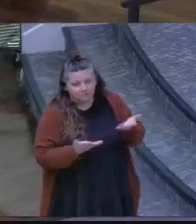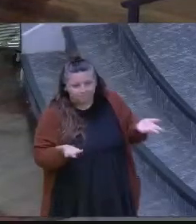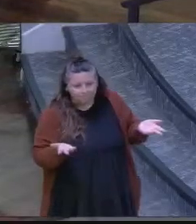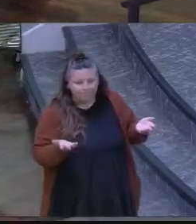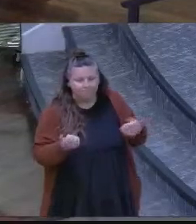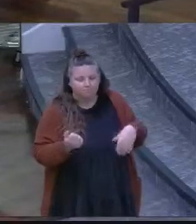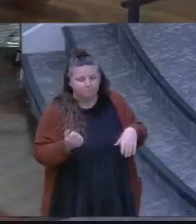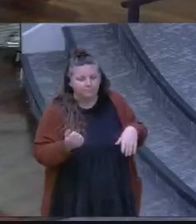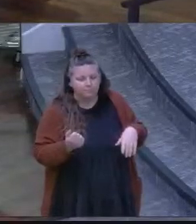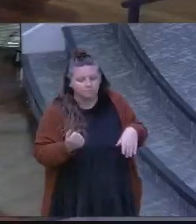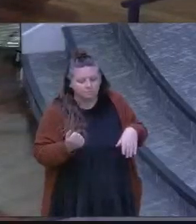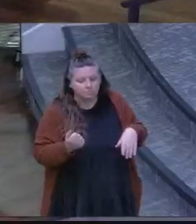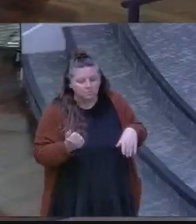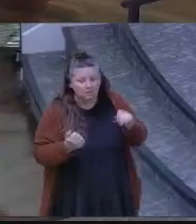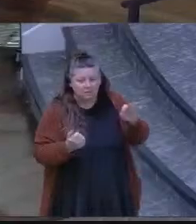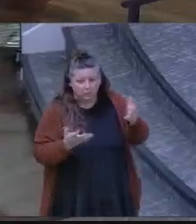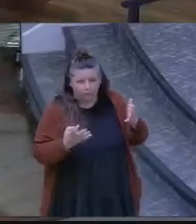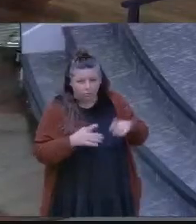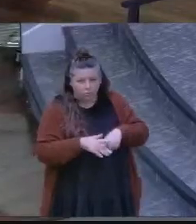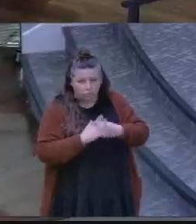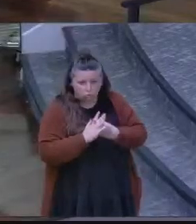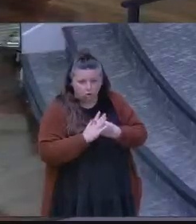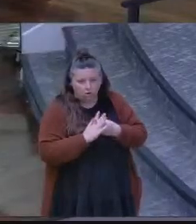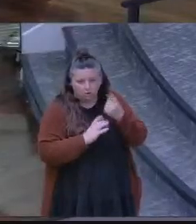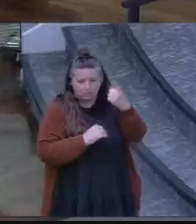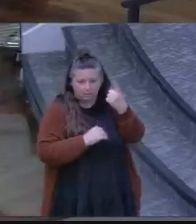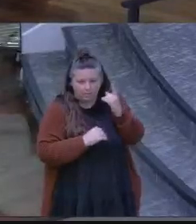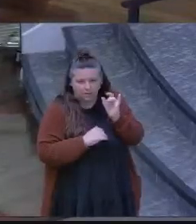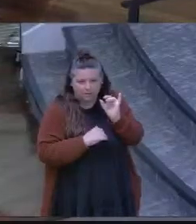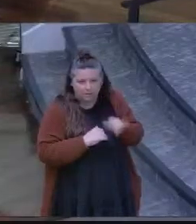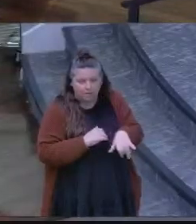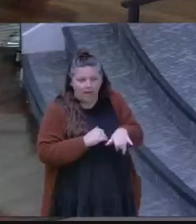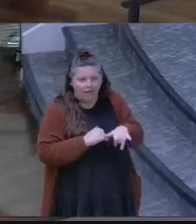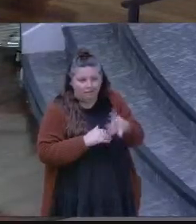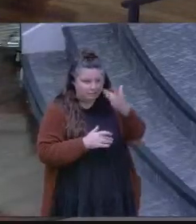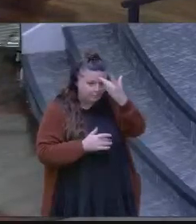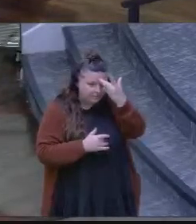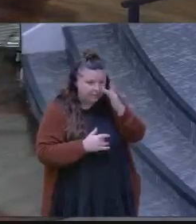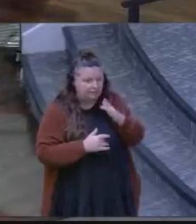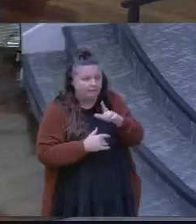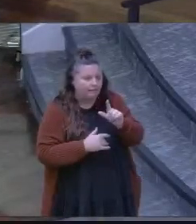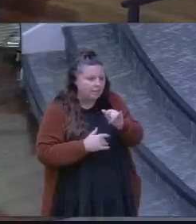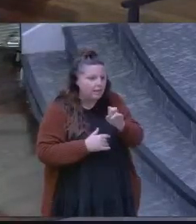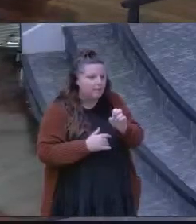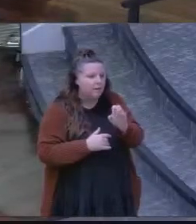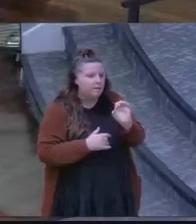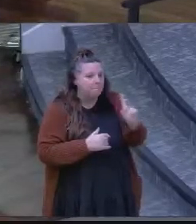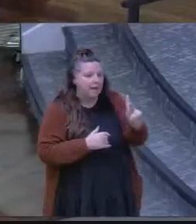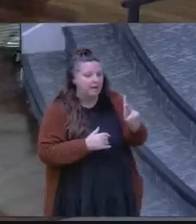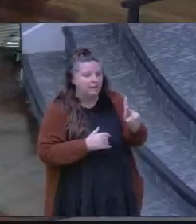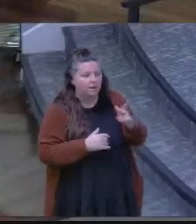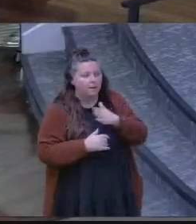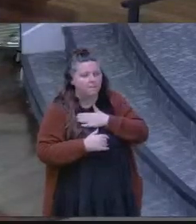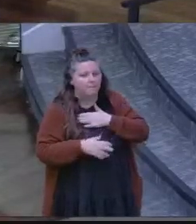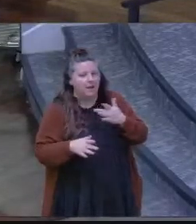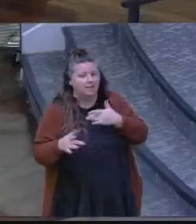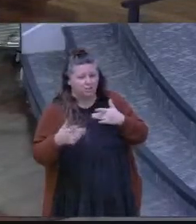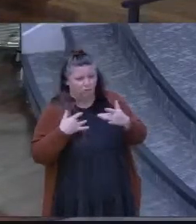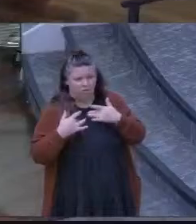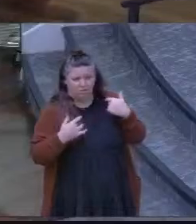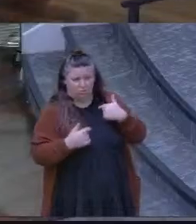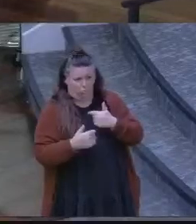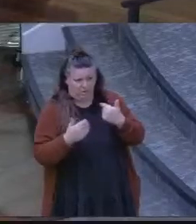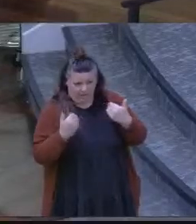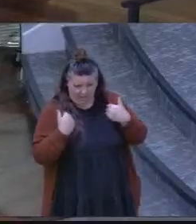dealing with a sick leave bank, my concerns were around the capacity of our team to sort of manage